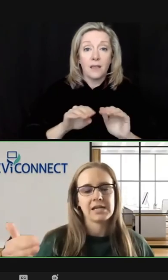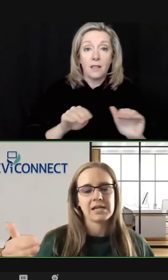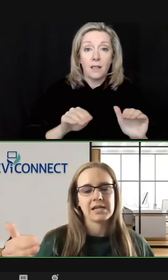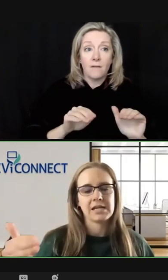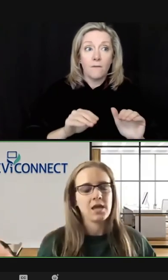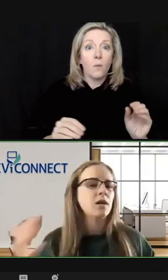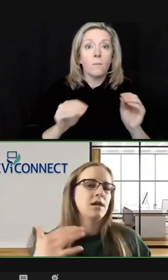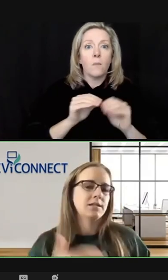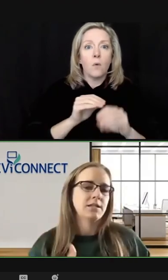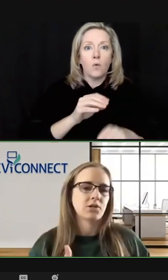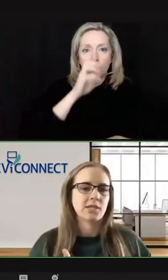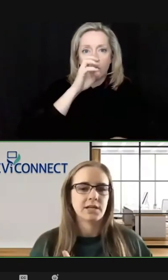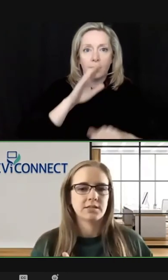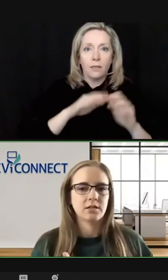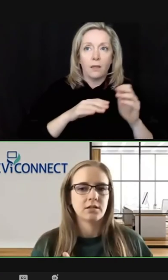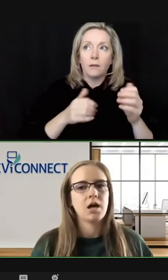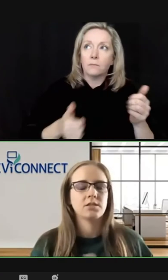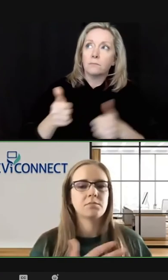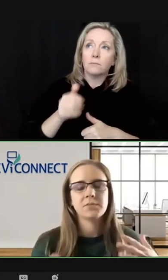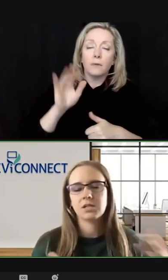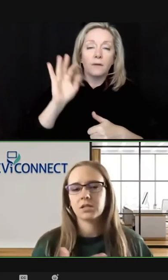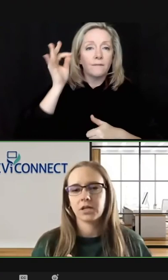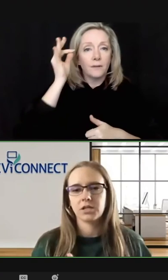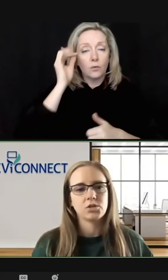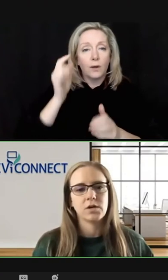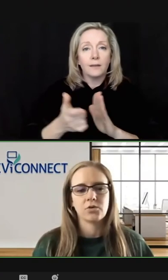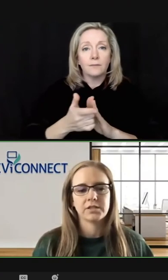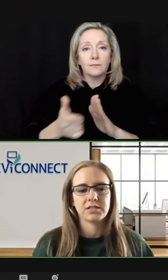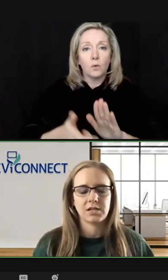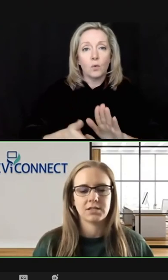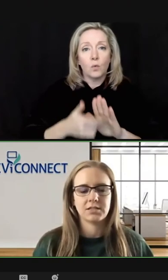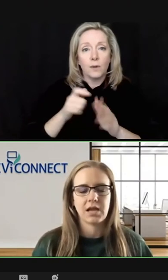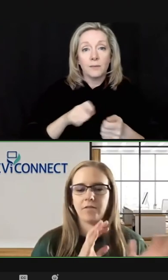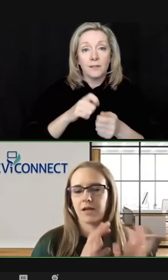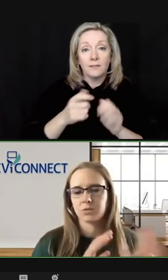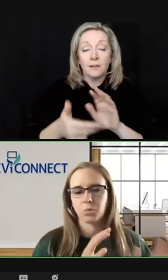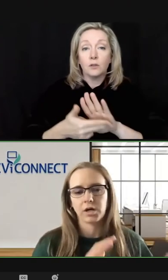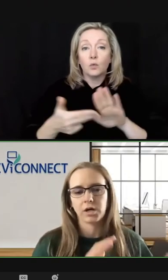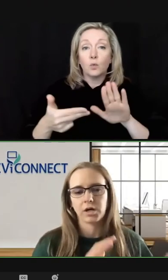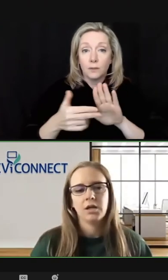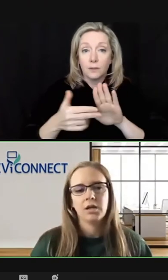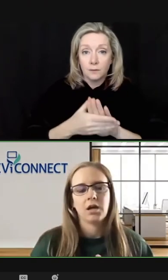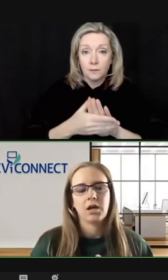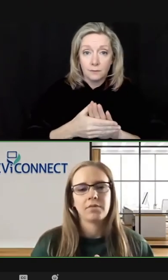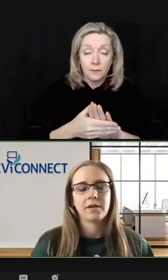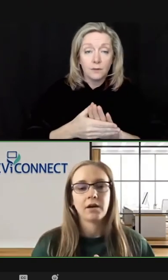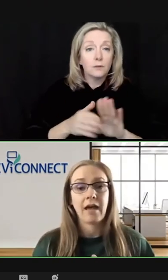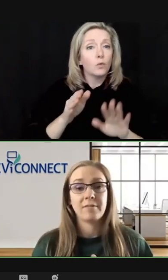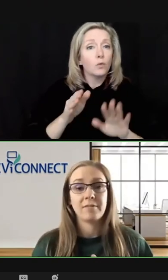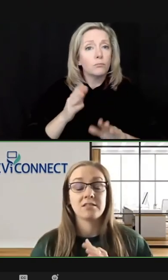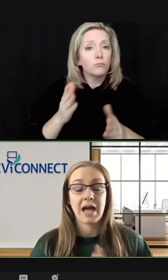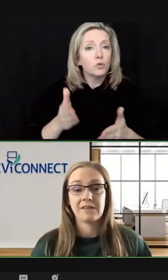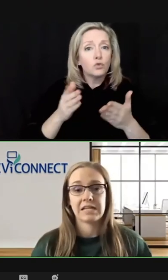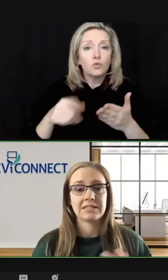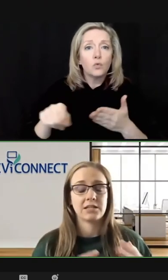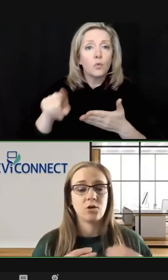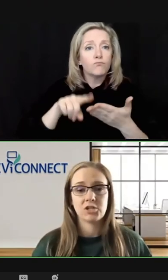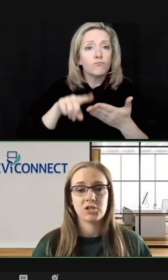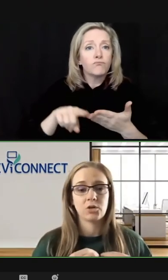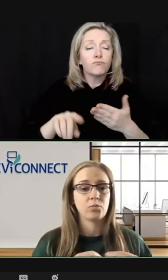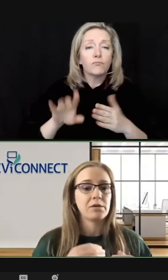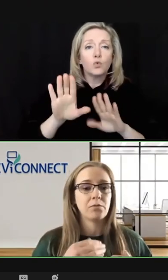than IDEA and is actually against the law. So something to look into in your state to see how that's worded. There have been a lot